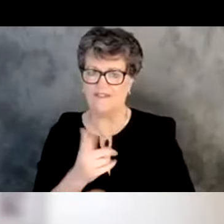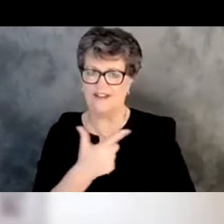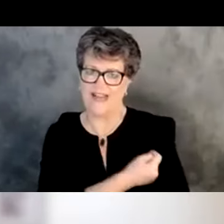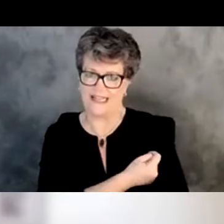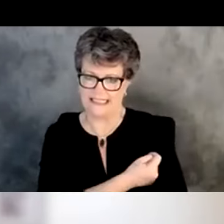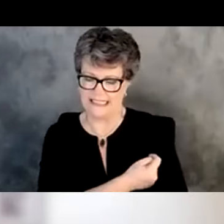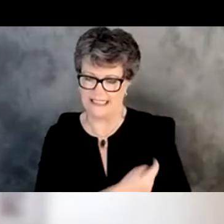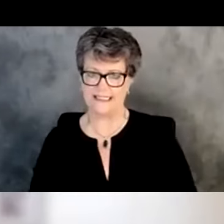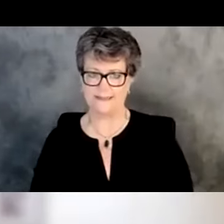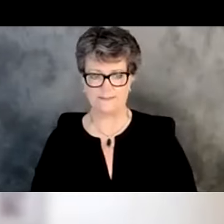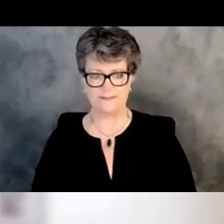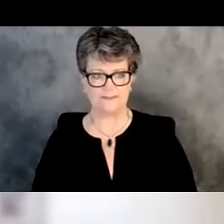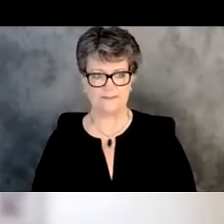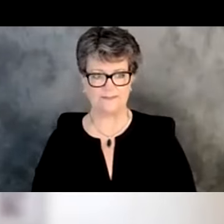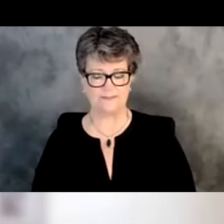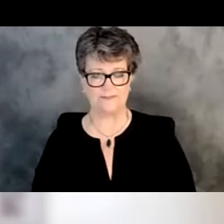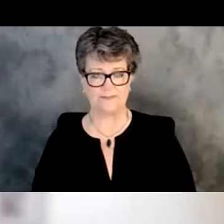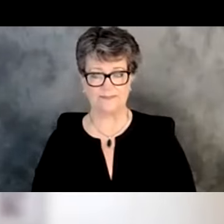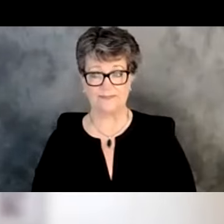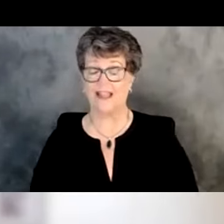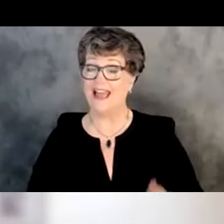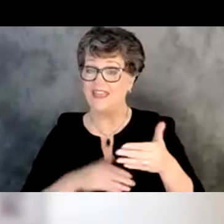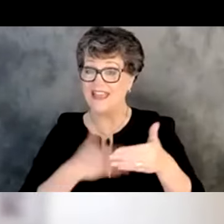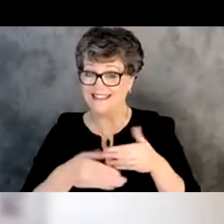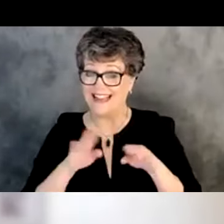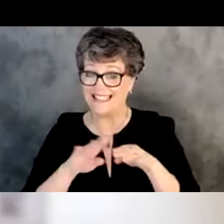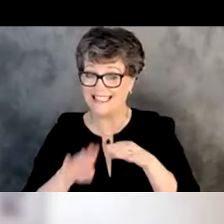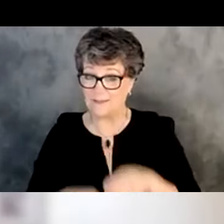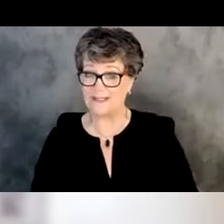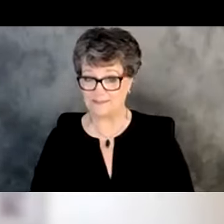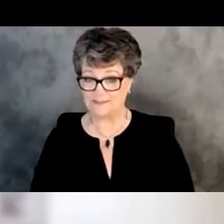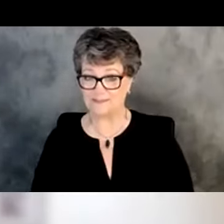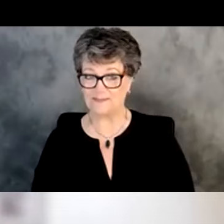COVID-19 vaccines, and then the next steps.